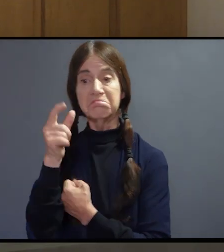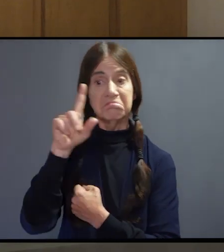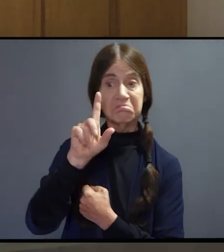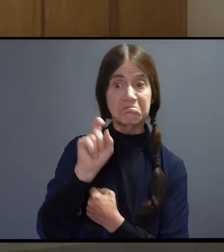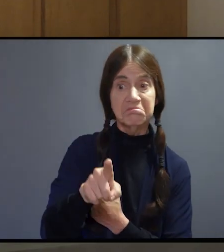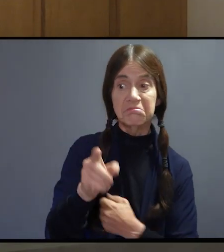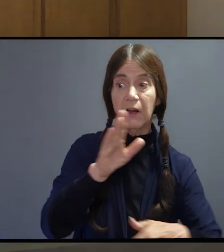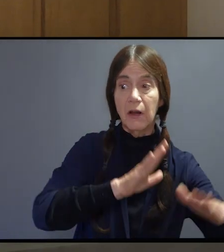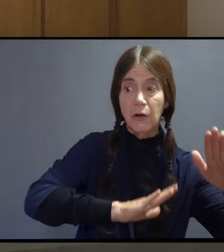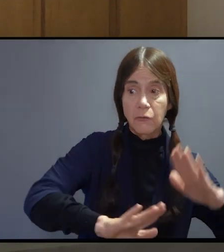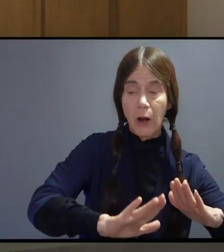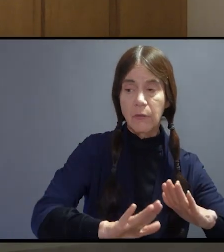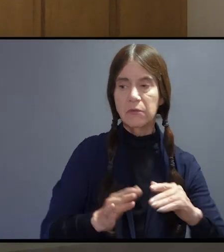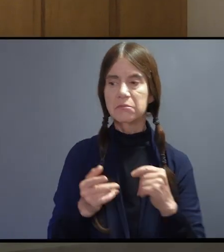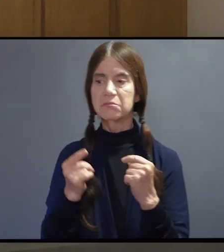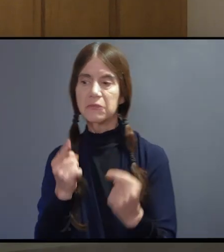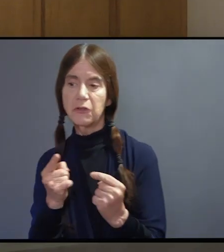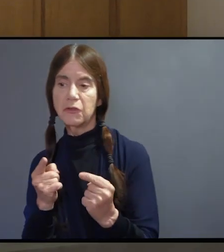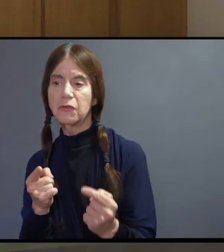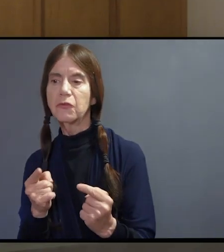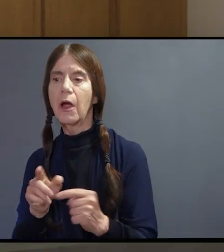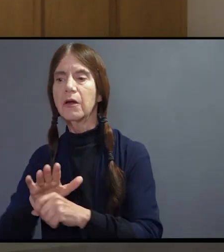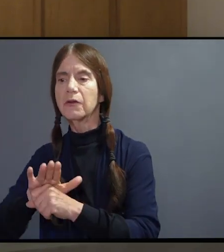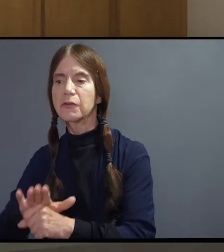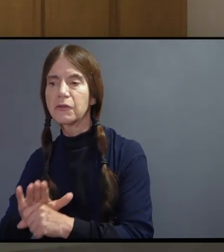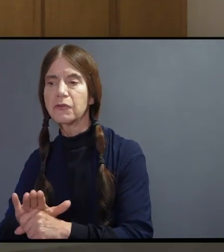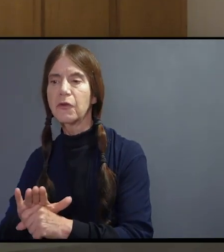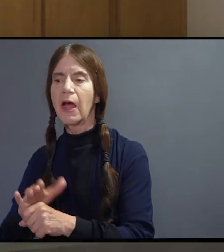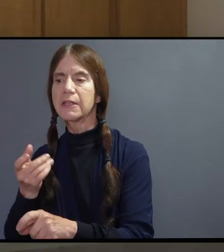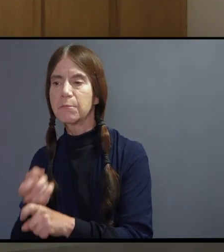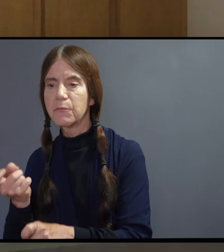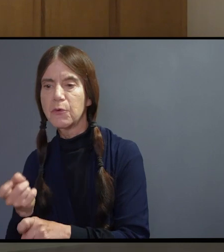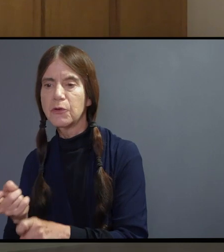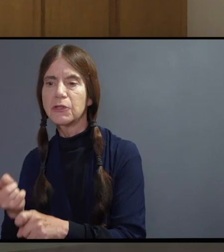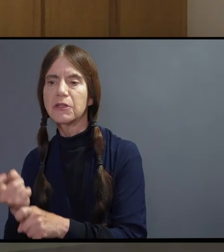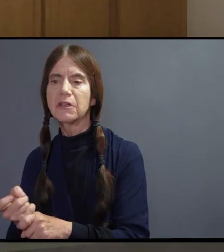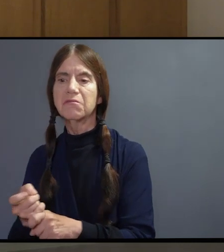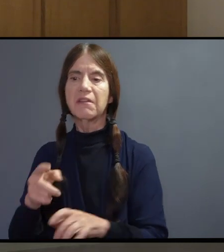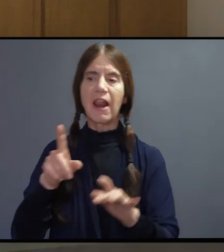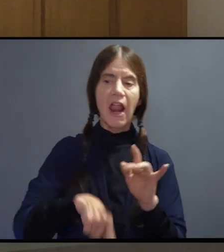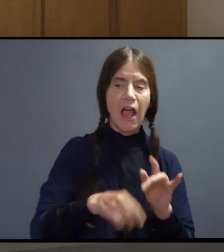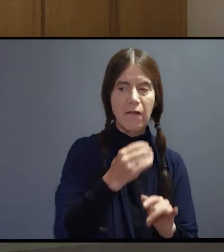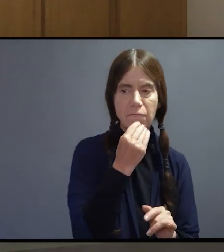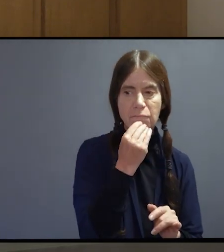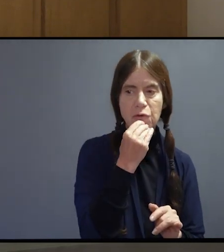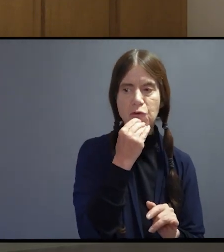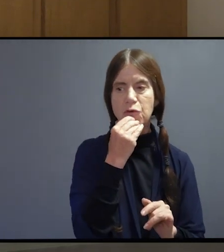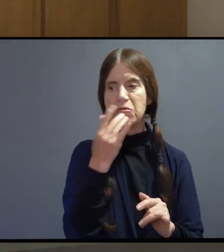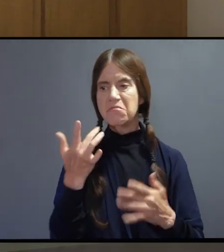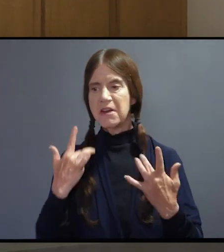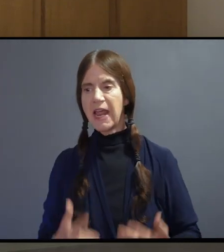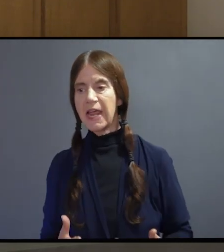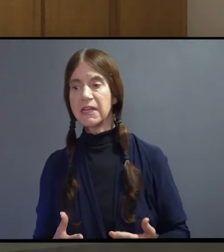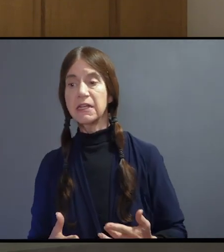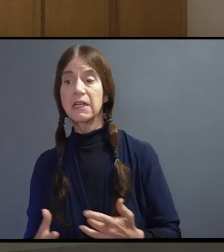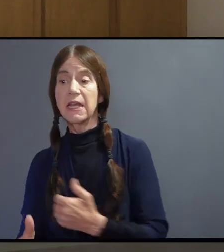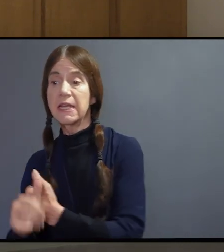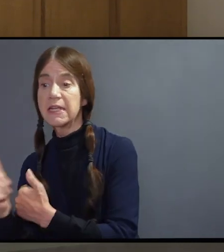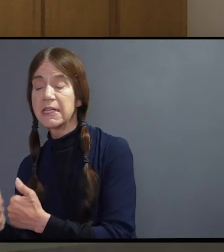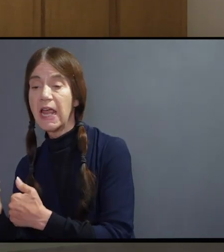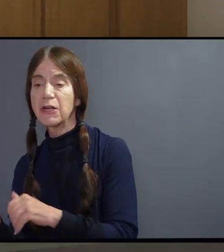Christ? Shall tribulation, or distress, or persecution, or famine,